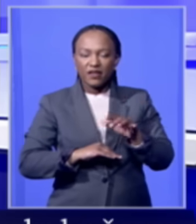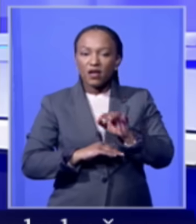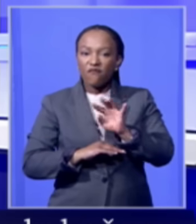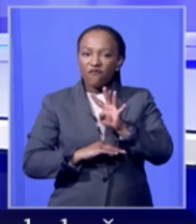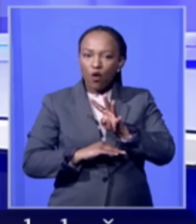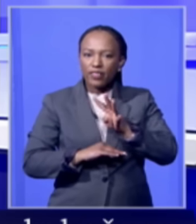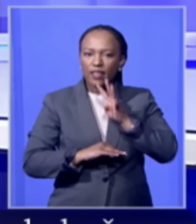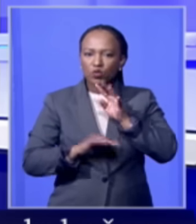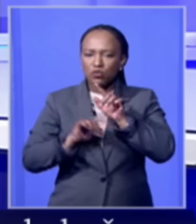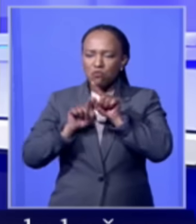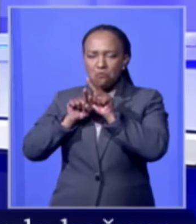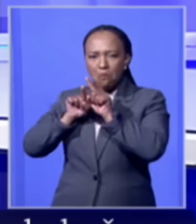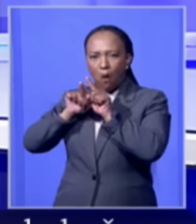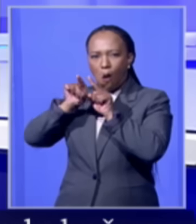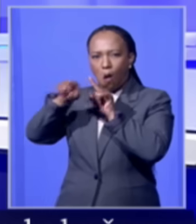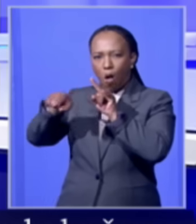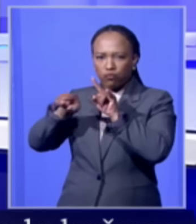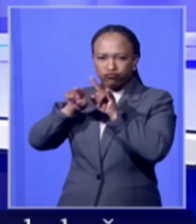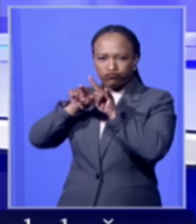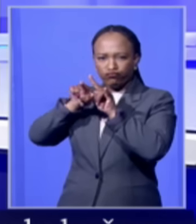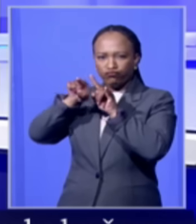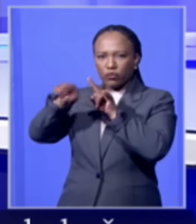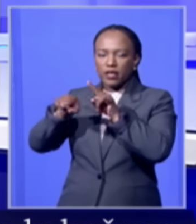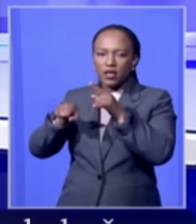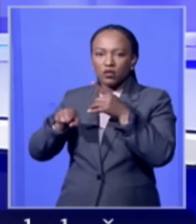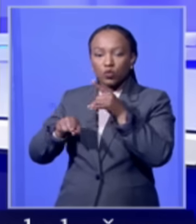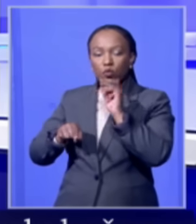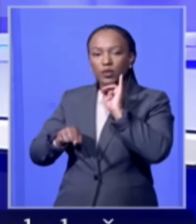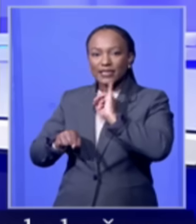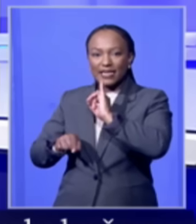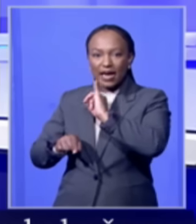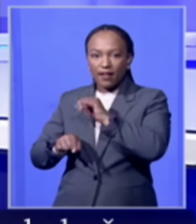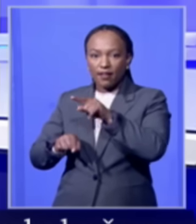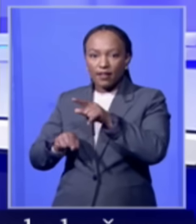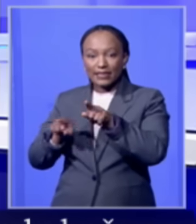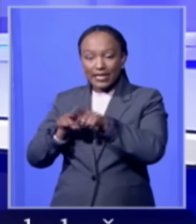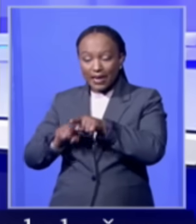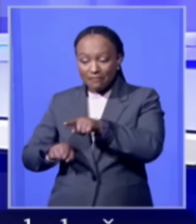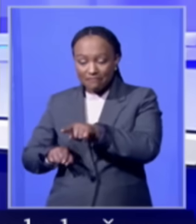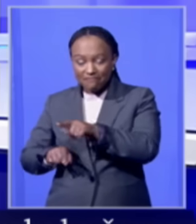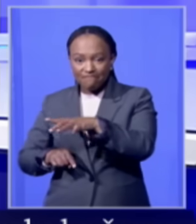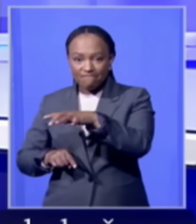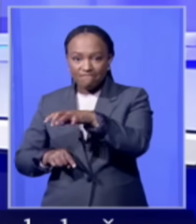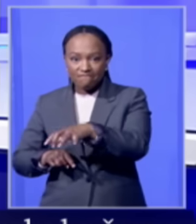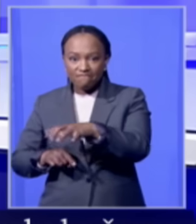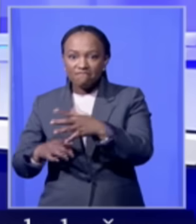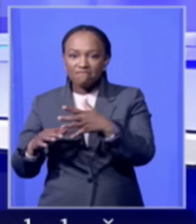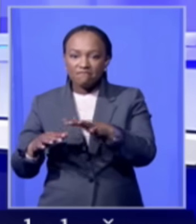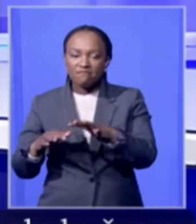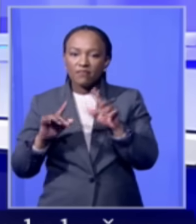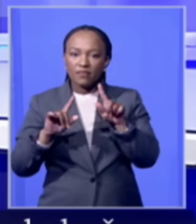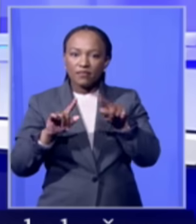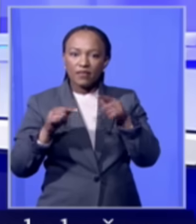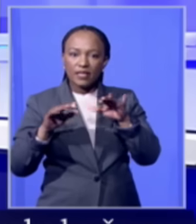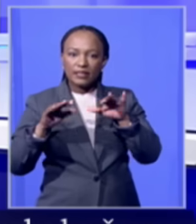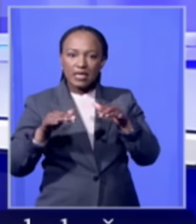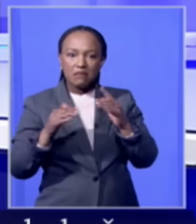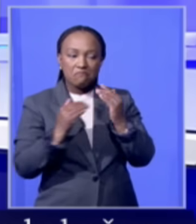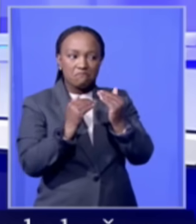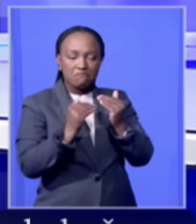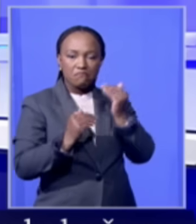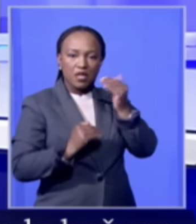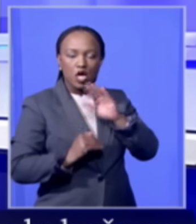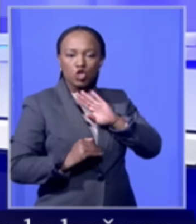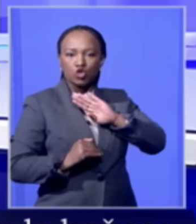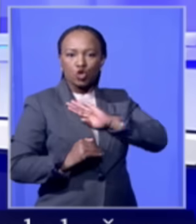le di-drone tše sekete go ya nageng ya Israel. Mo le karolo le lengwe Israel e fedišitše sehlopha sa maemo a godimo sa sešole